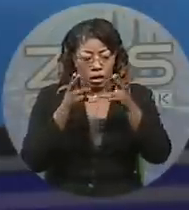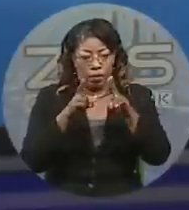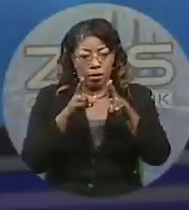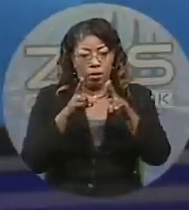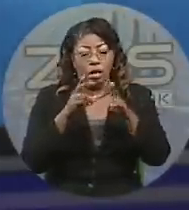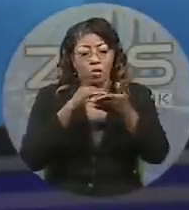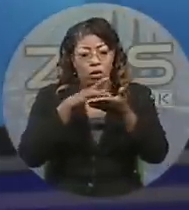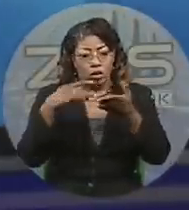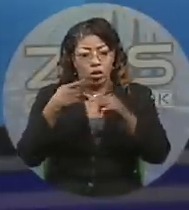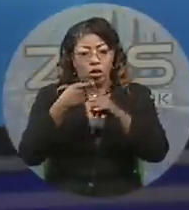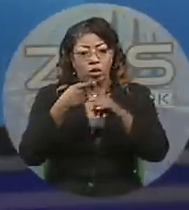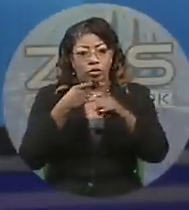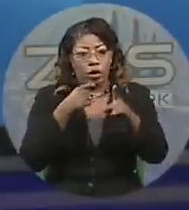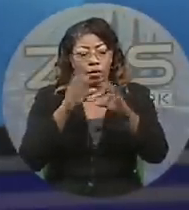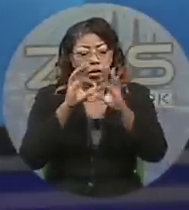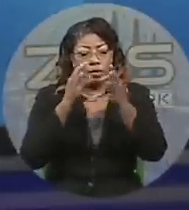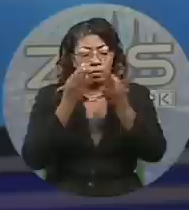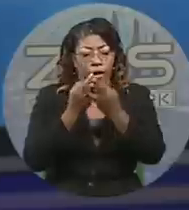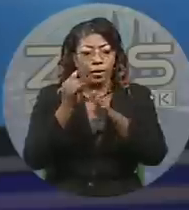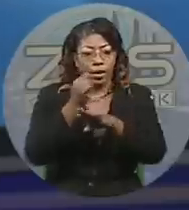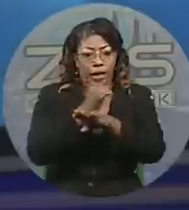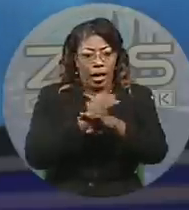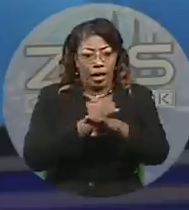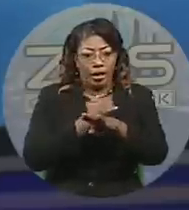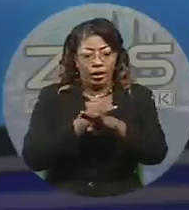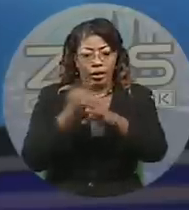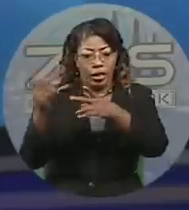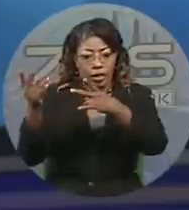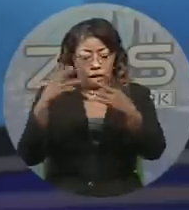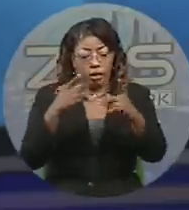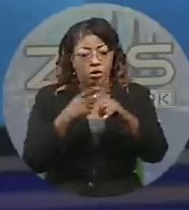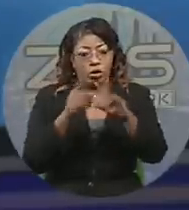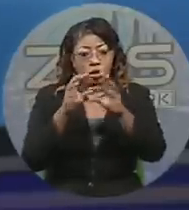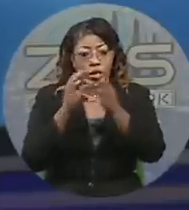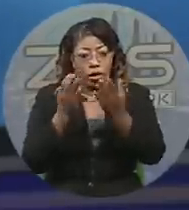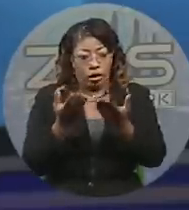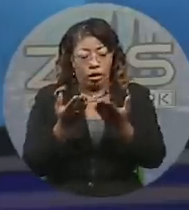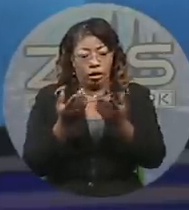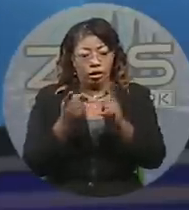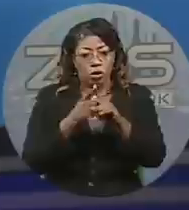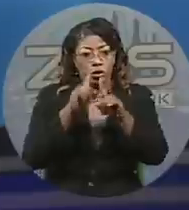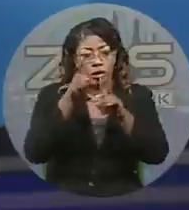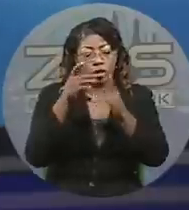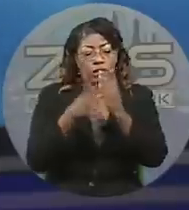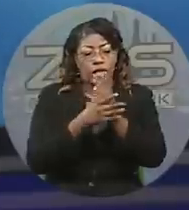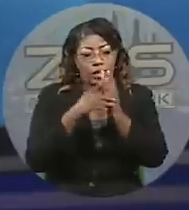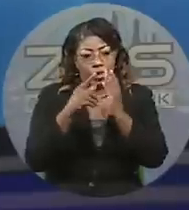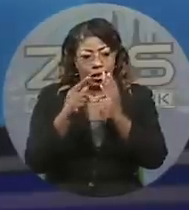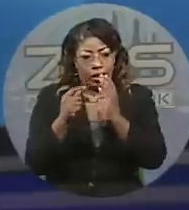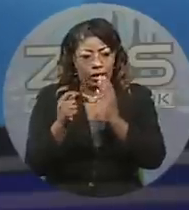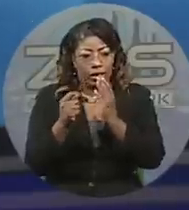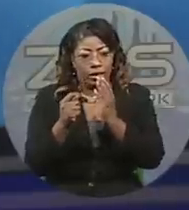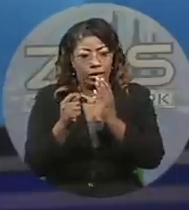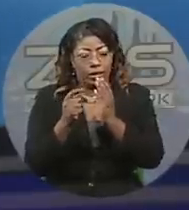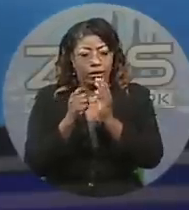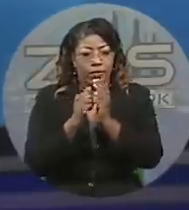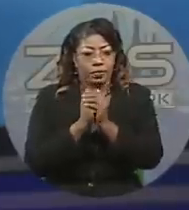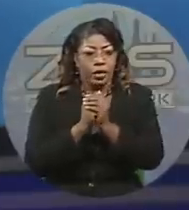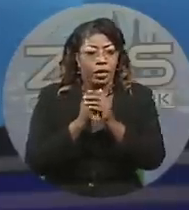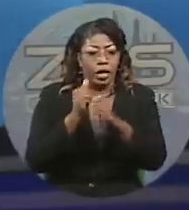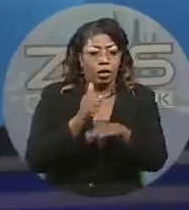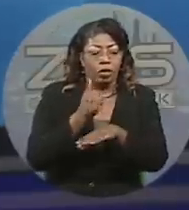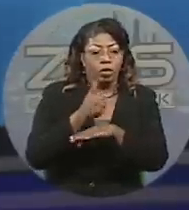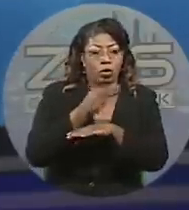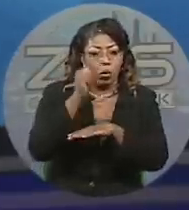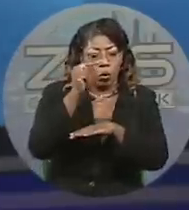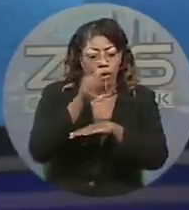Family Islands have flocked to the capital to test their spelling skills. Alexandria Roll of Fresh Creek Primary is representing North Andrus and the